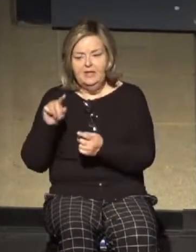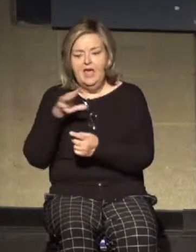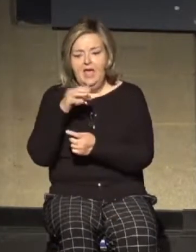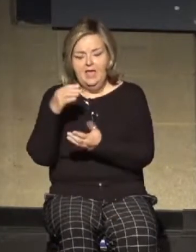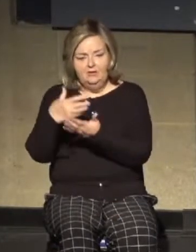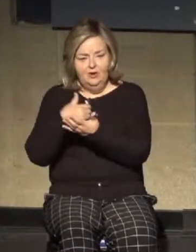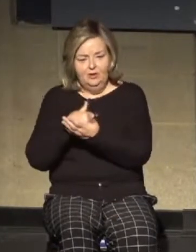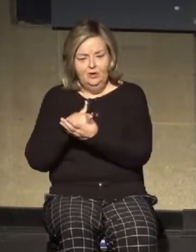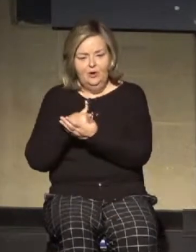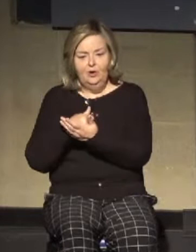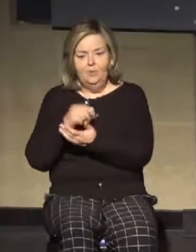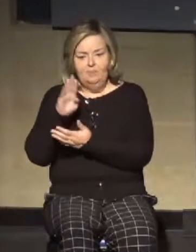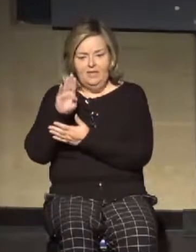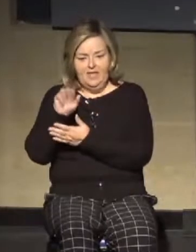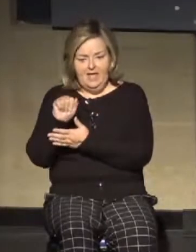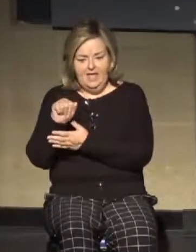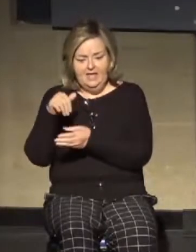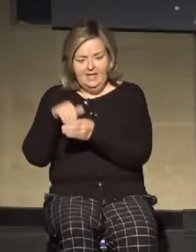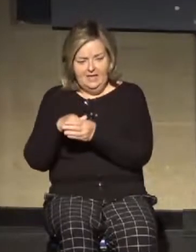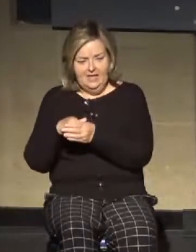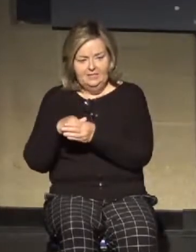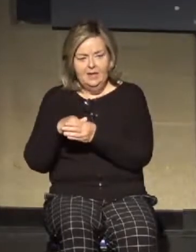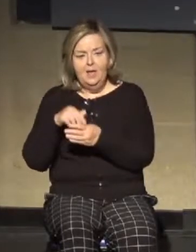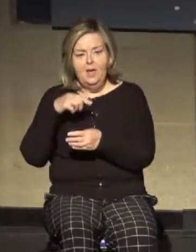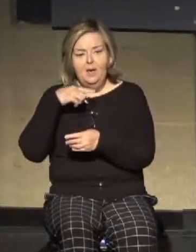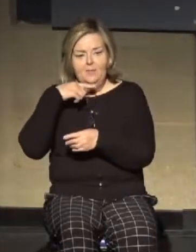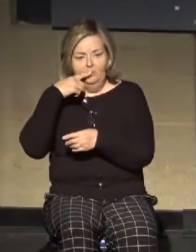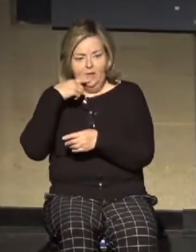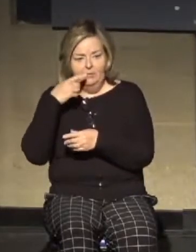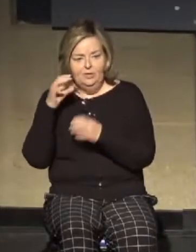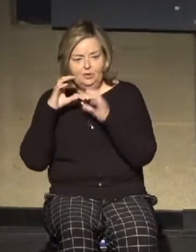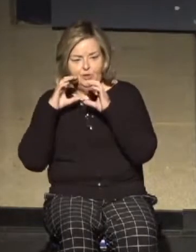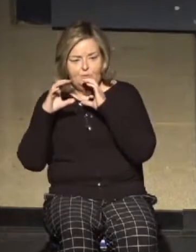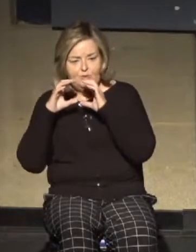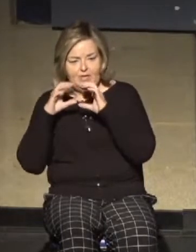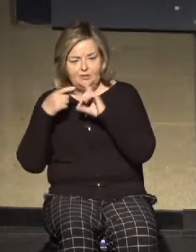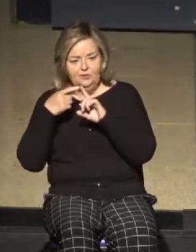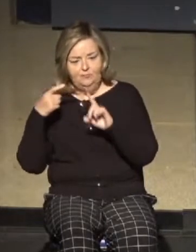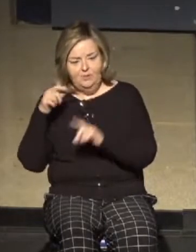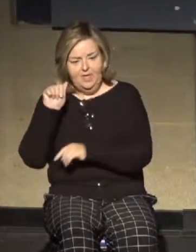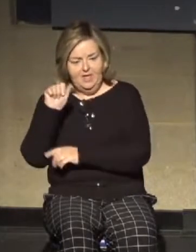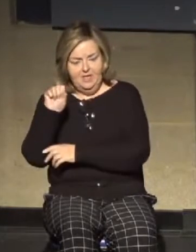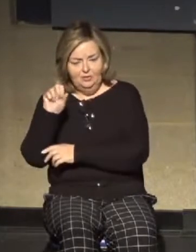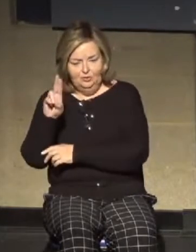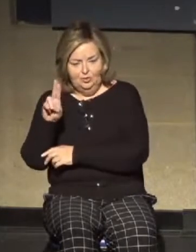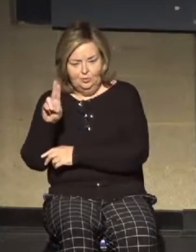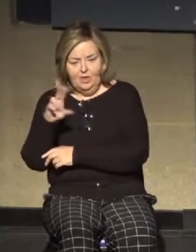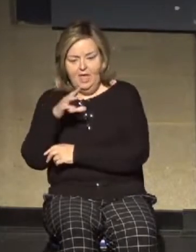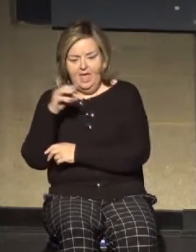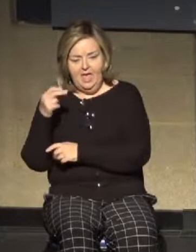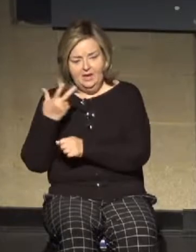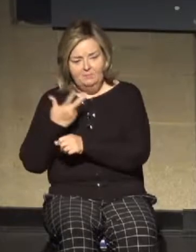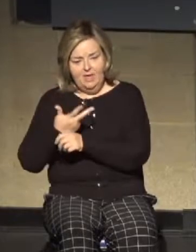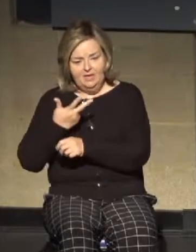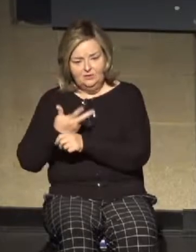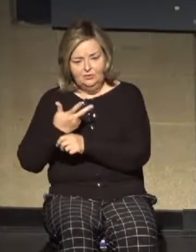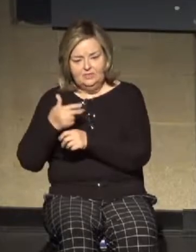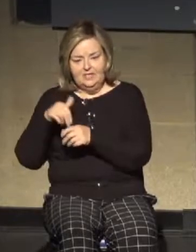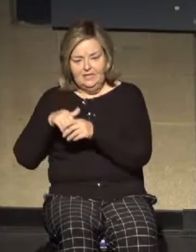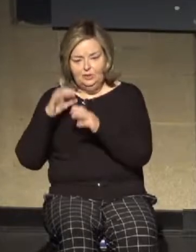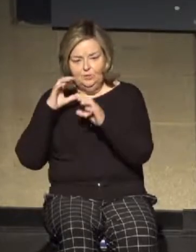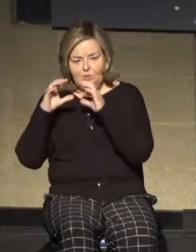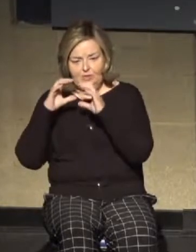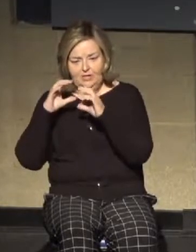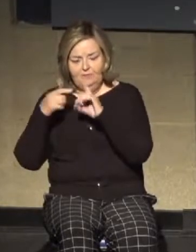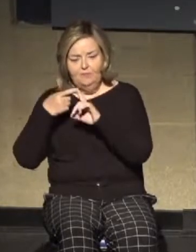degree in Organizational and Public Communication from Appalachian State University and a master's degree in